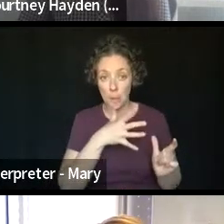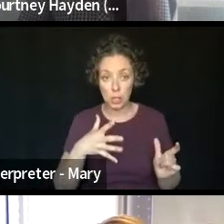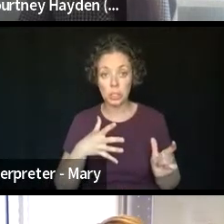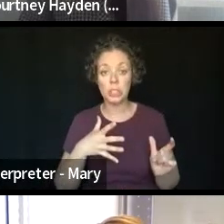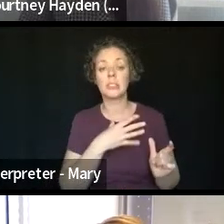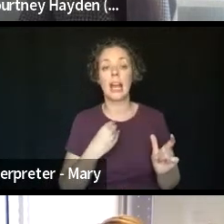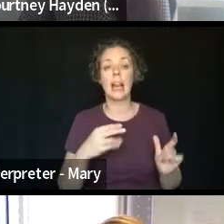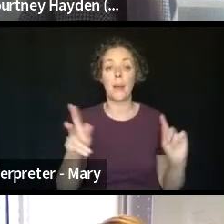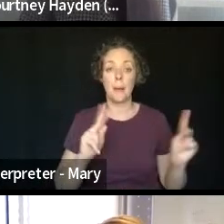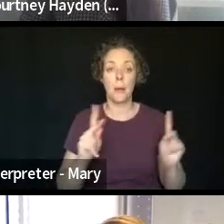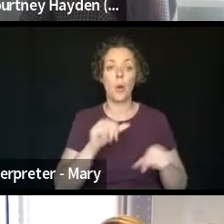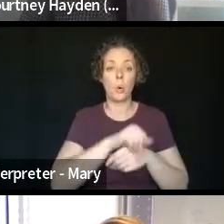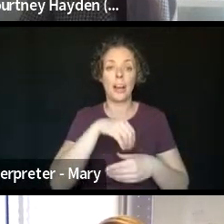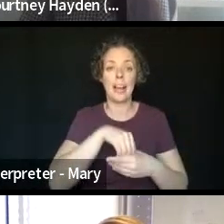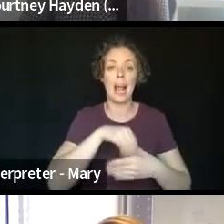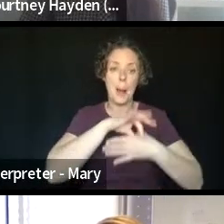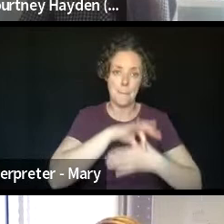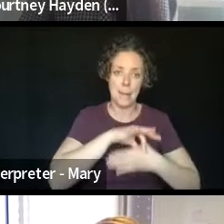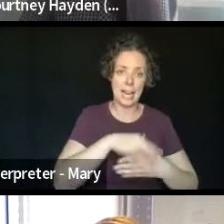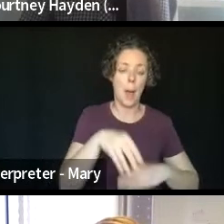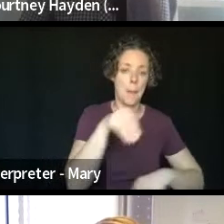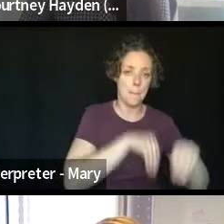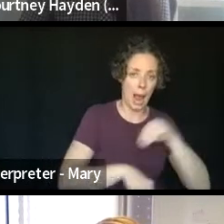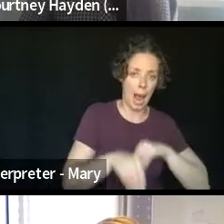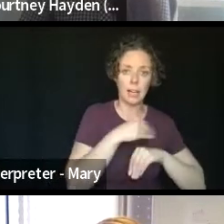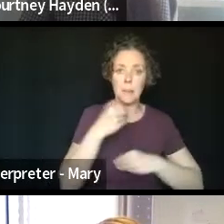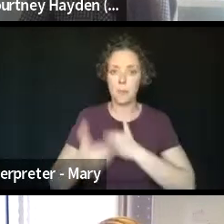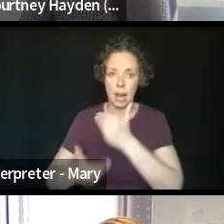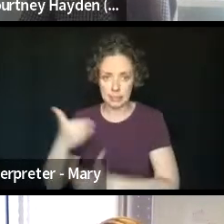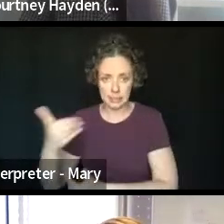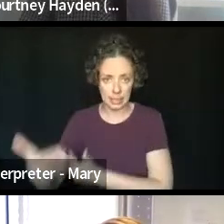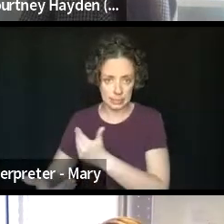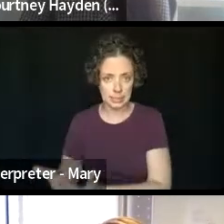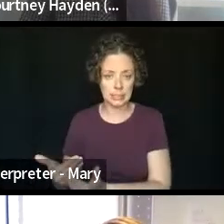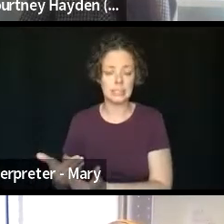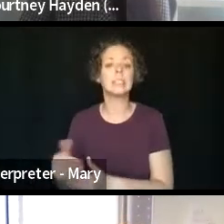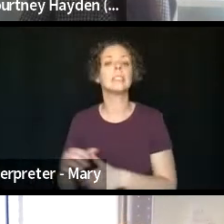the meat packing, meat processing